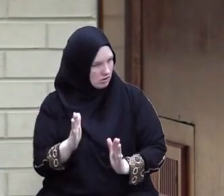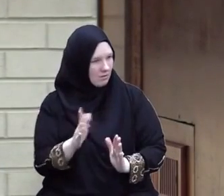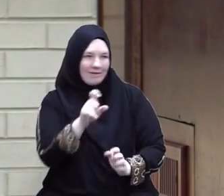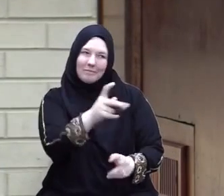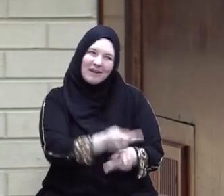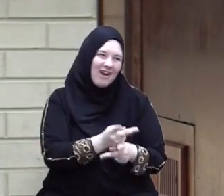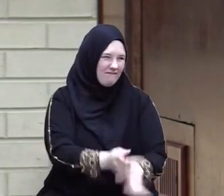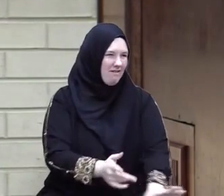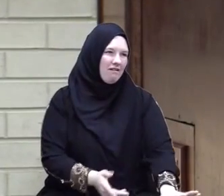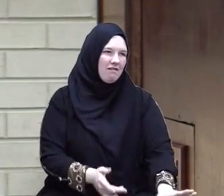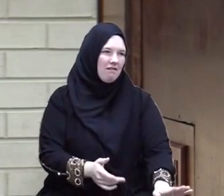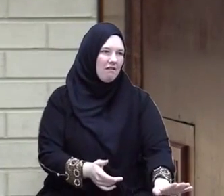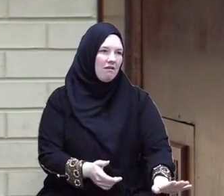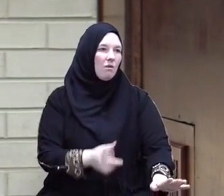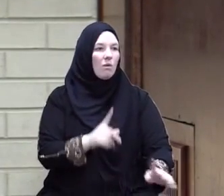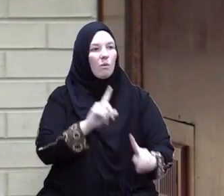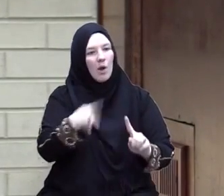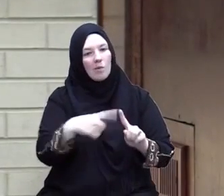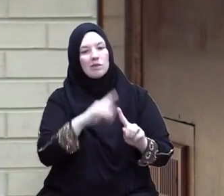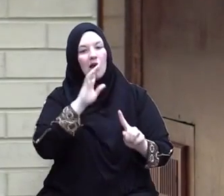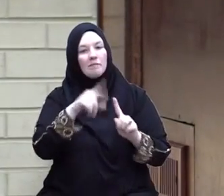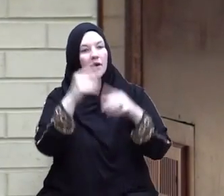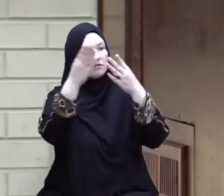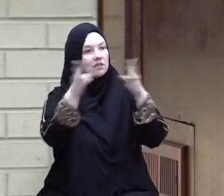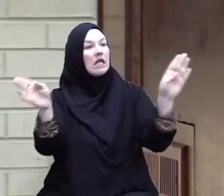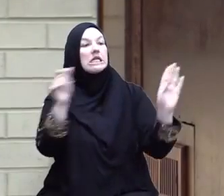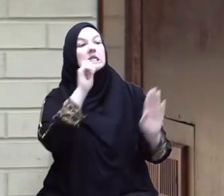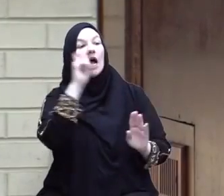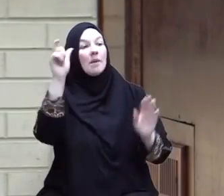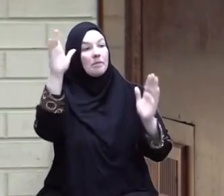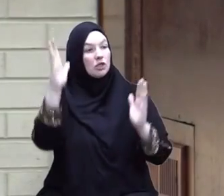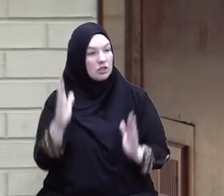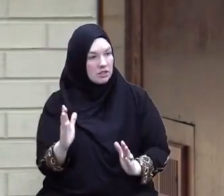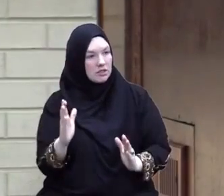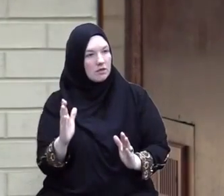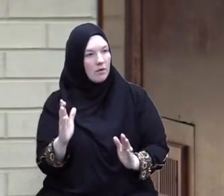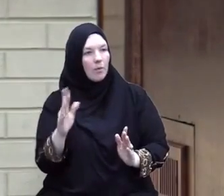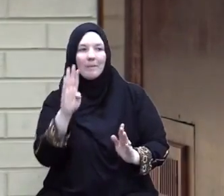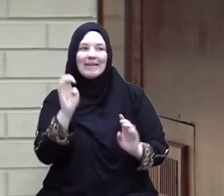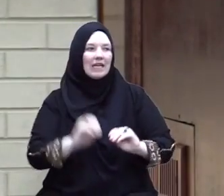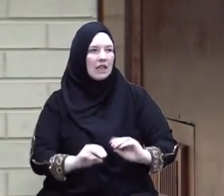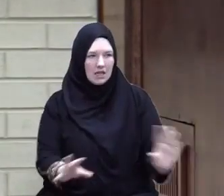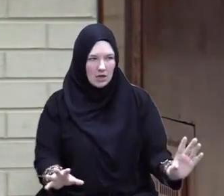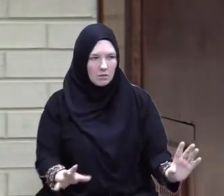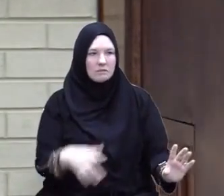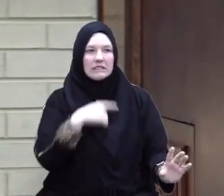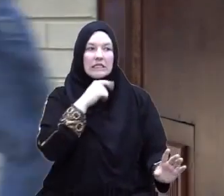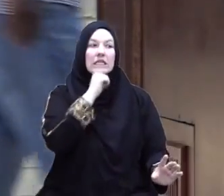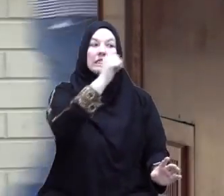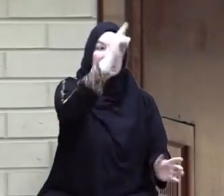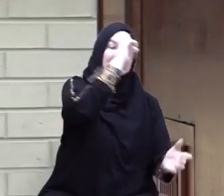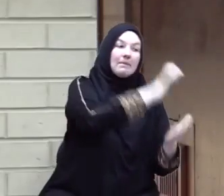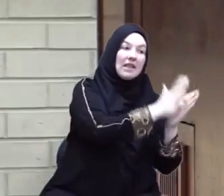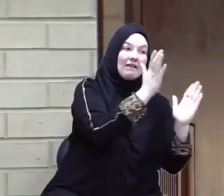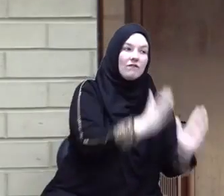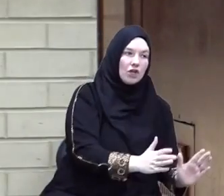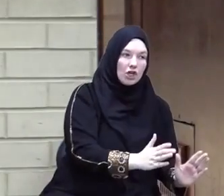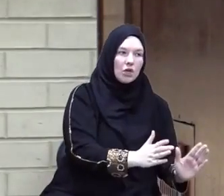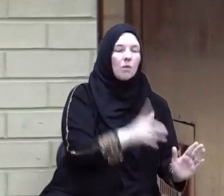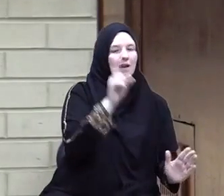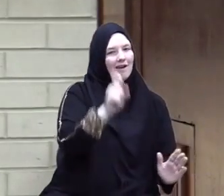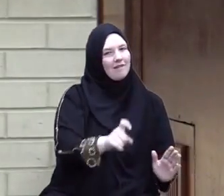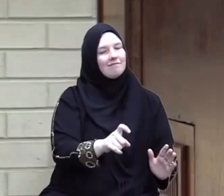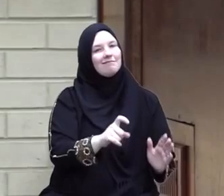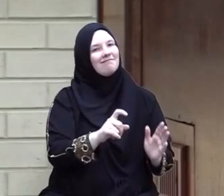have to be very careful when we talk with non-Muslims, that we be clear when we say disbeliever. We have